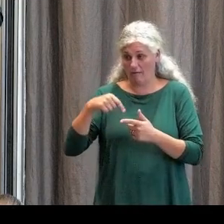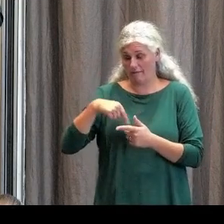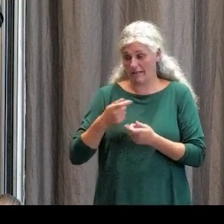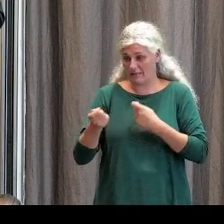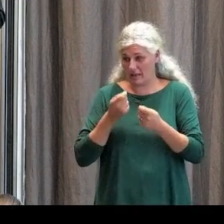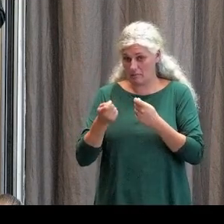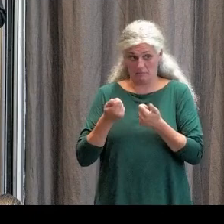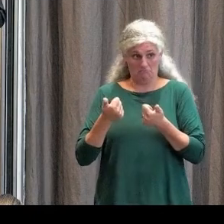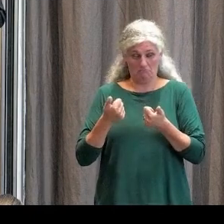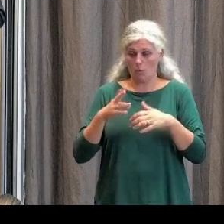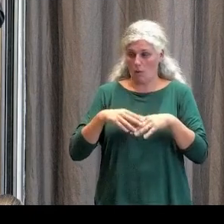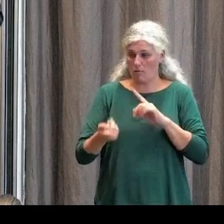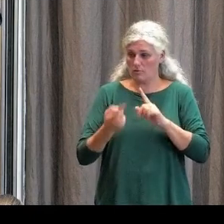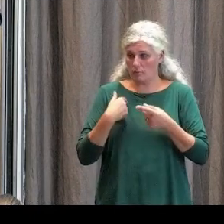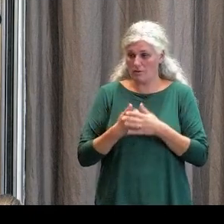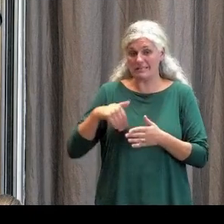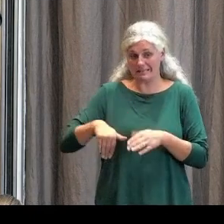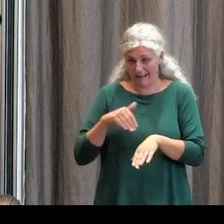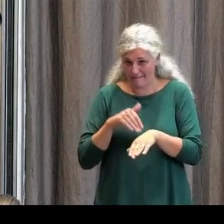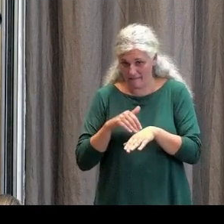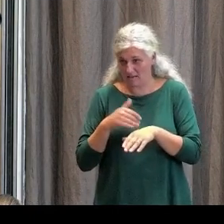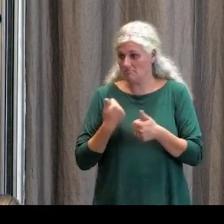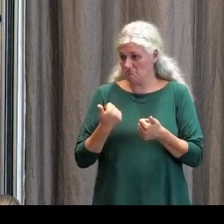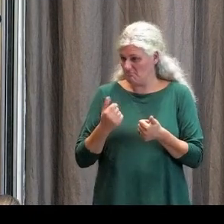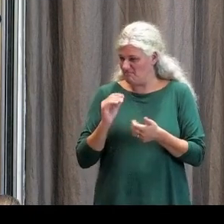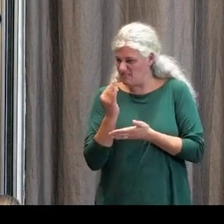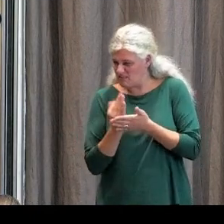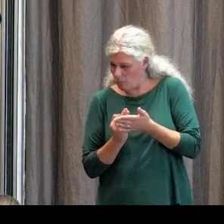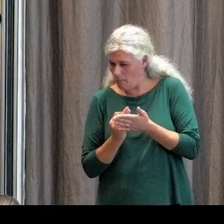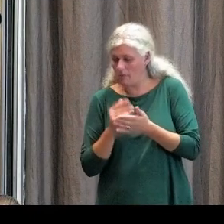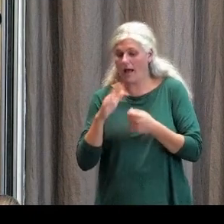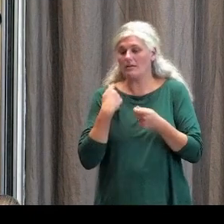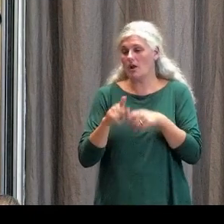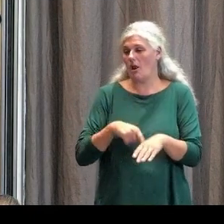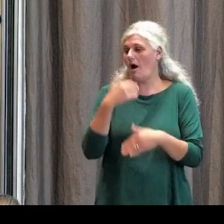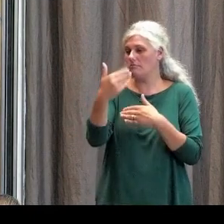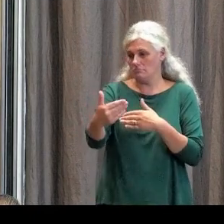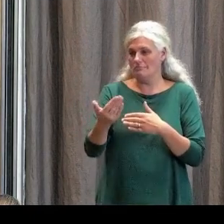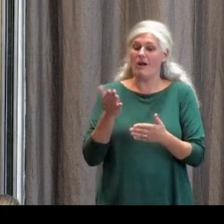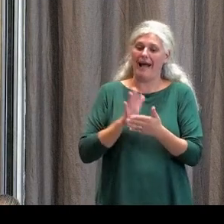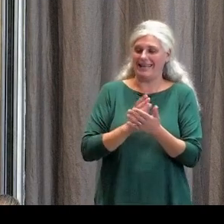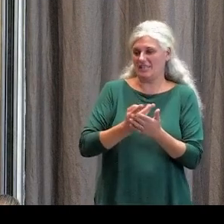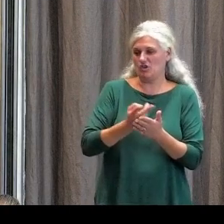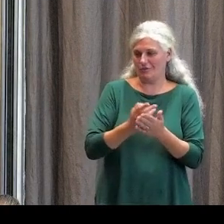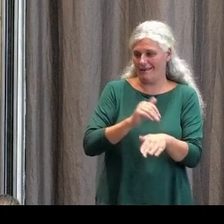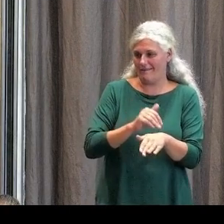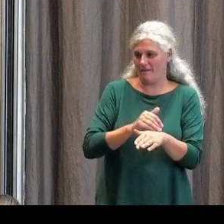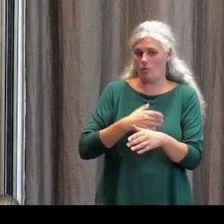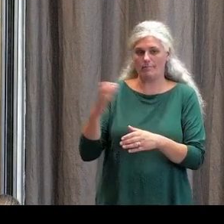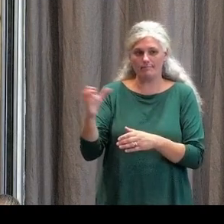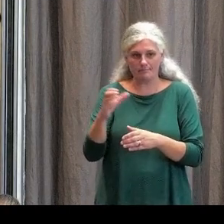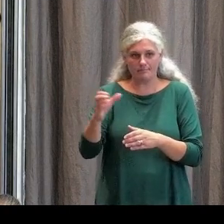well tolerated with mild side effects, and it has long-lasting anti-seizure effects. We're continuing to recruit